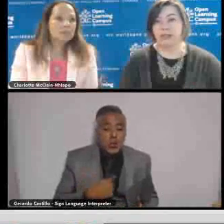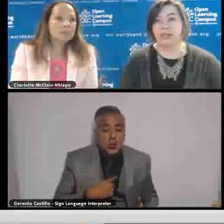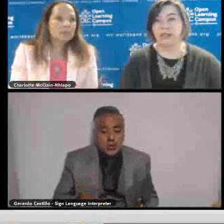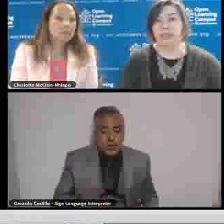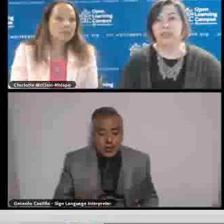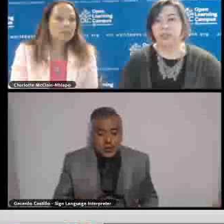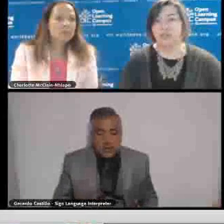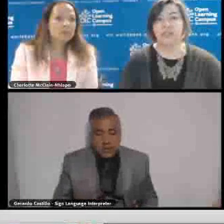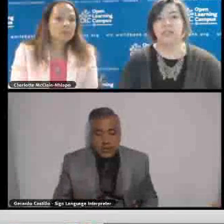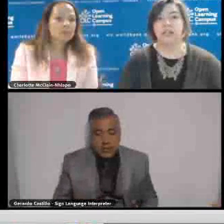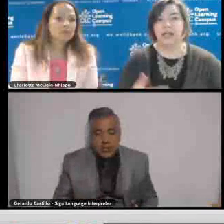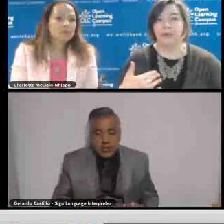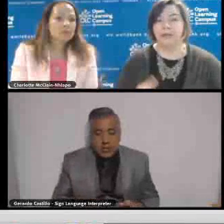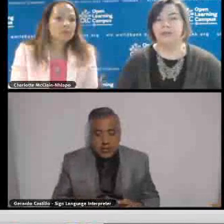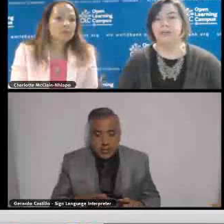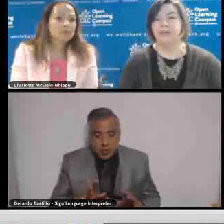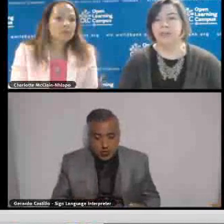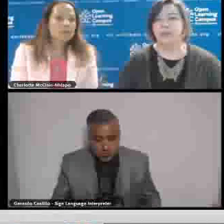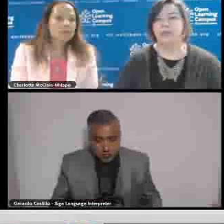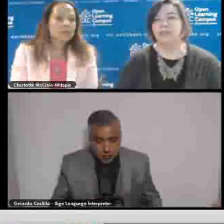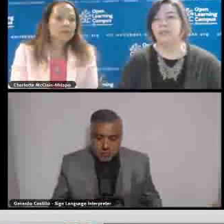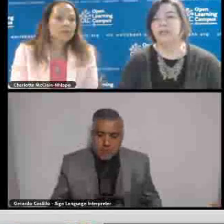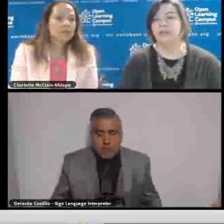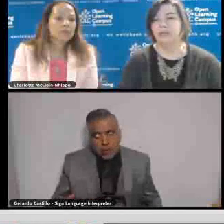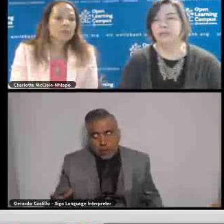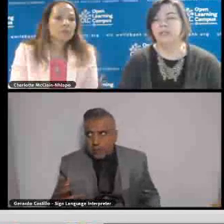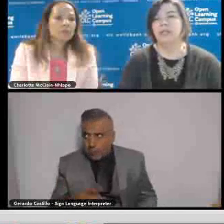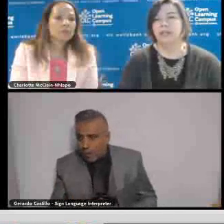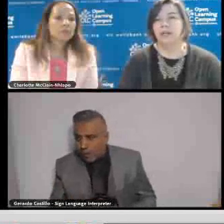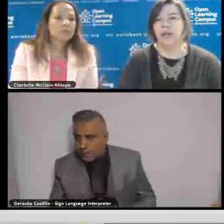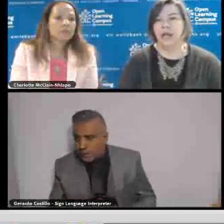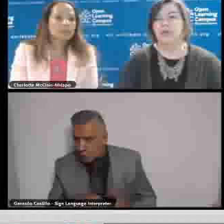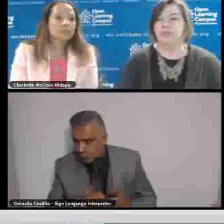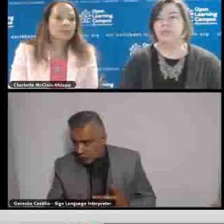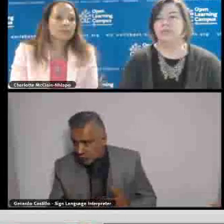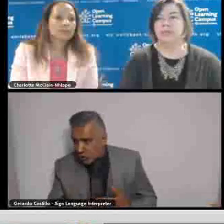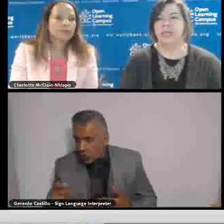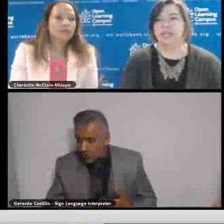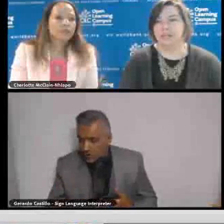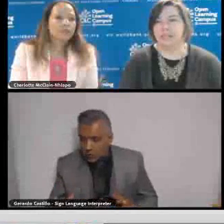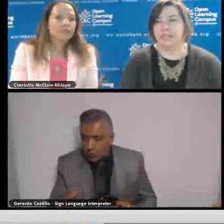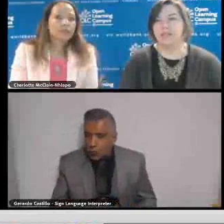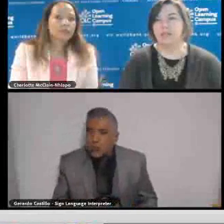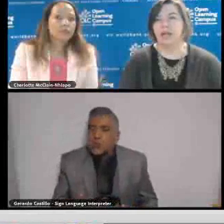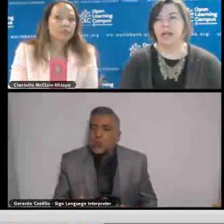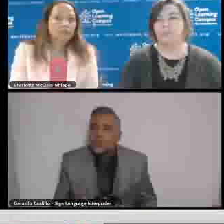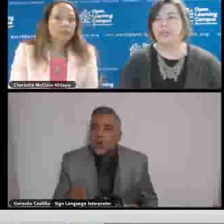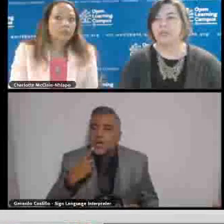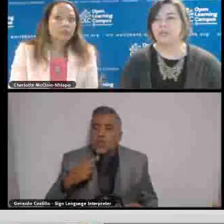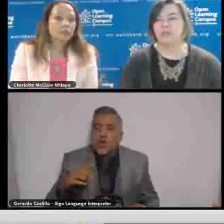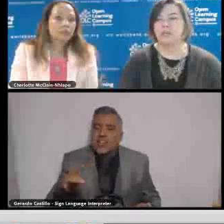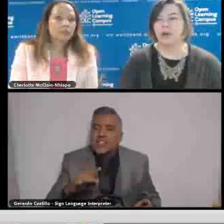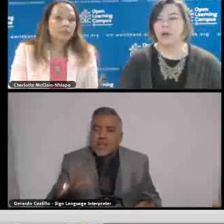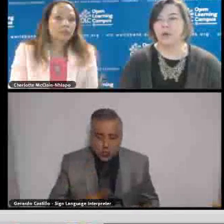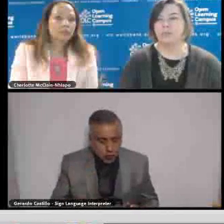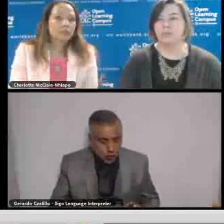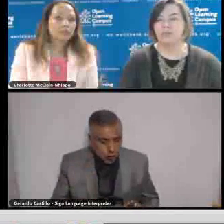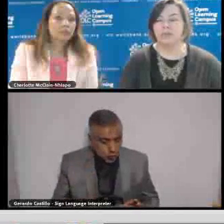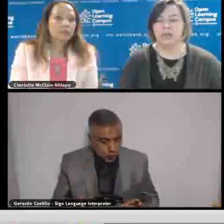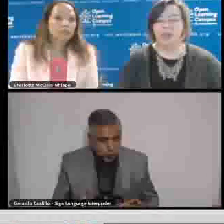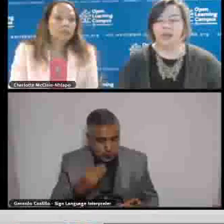need children. Part of the curriculum needs to include what to do in case of a disaster. What can you do in your home to